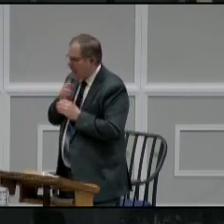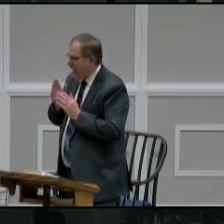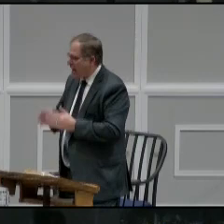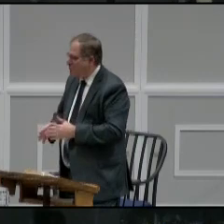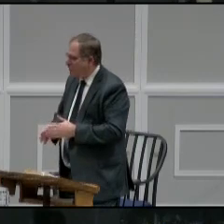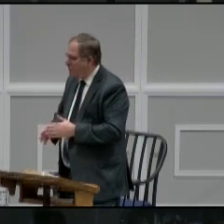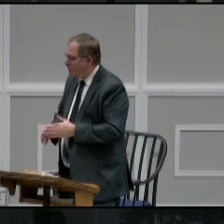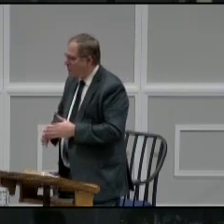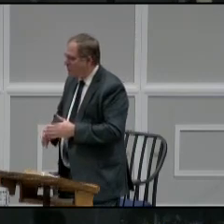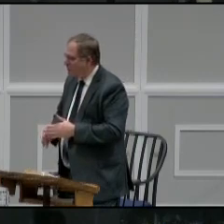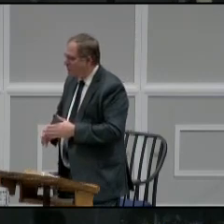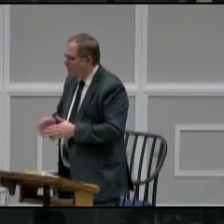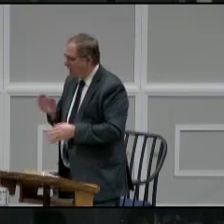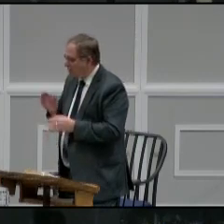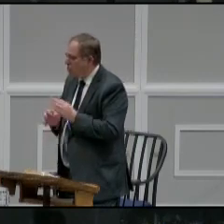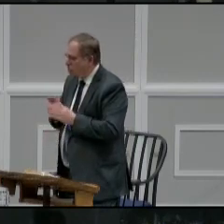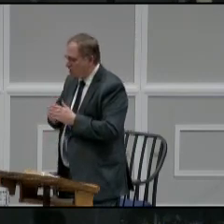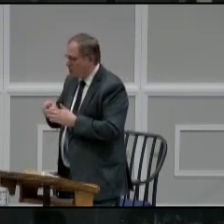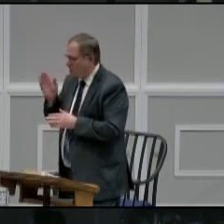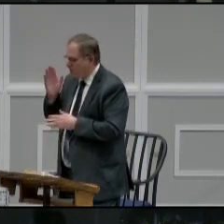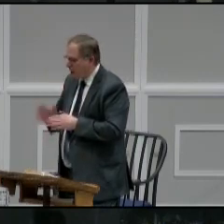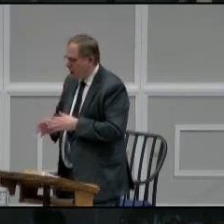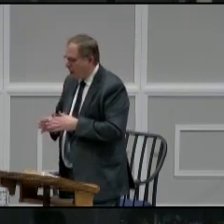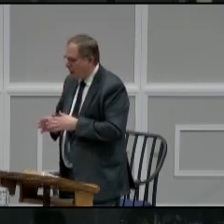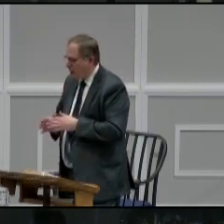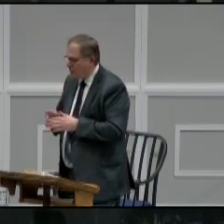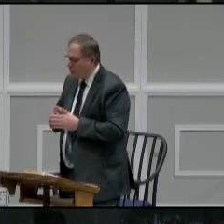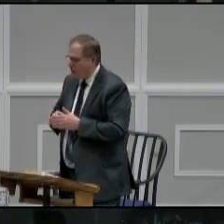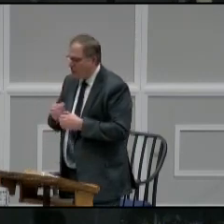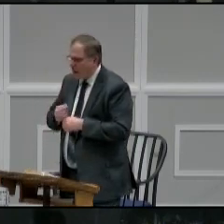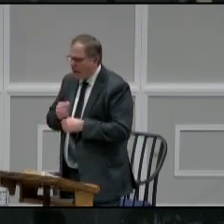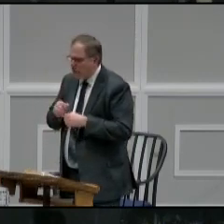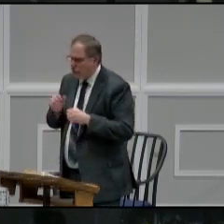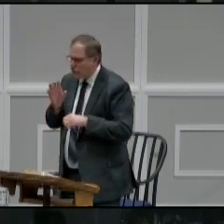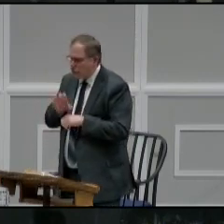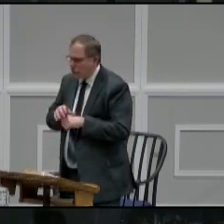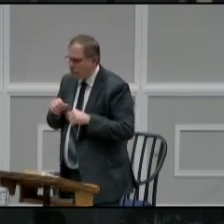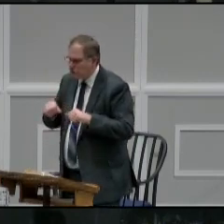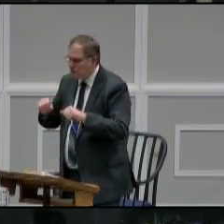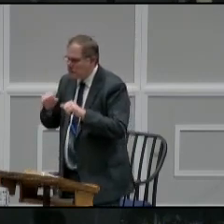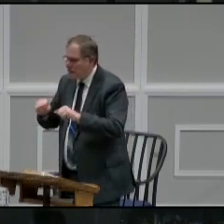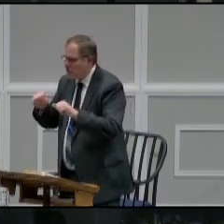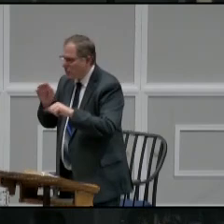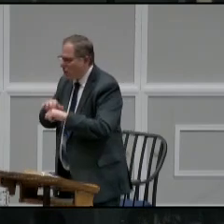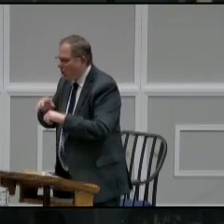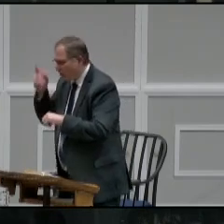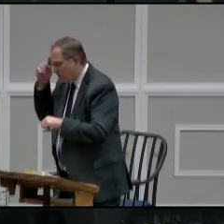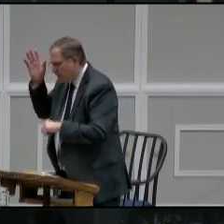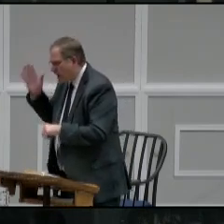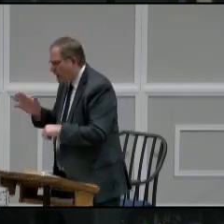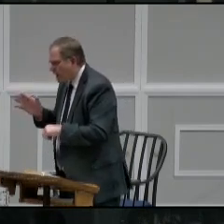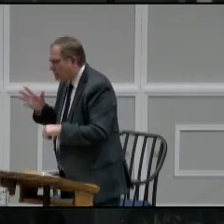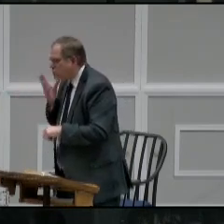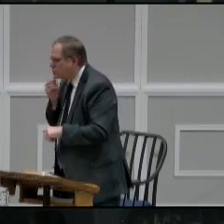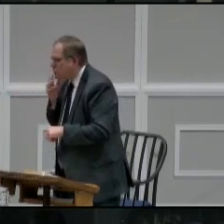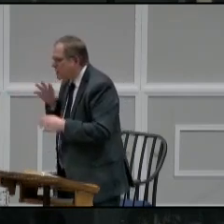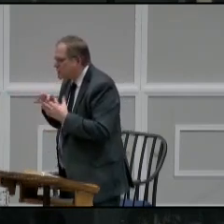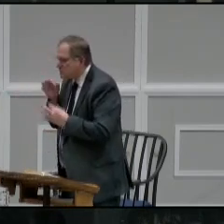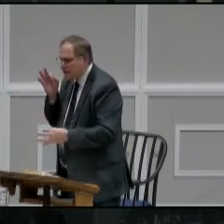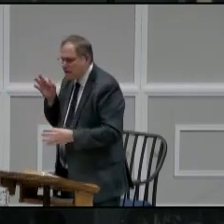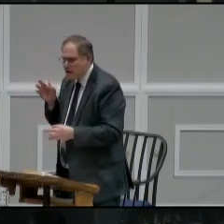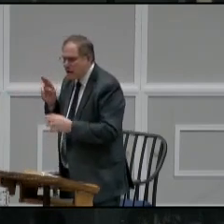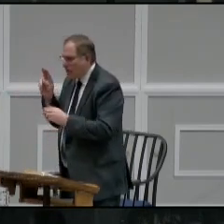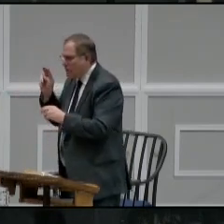And you know what keeps a church going on for God? It's a sweet spirit of unity. And